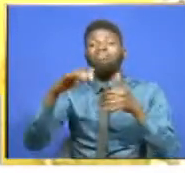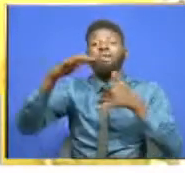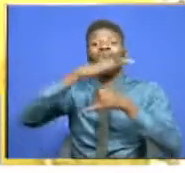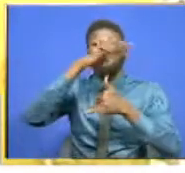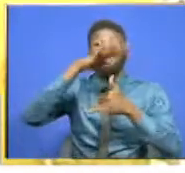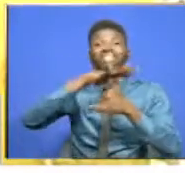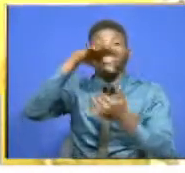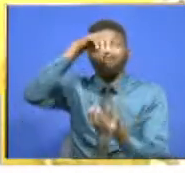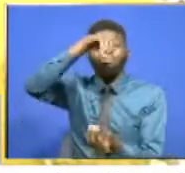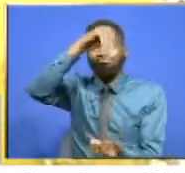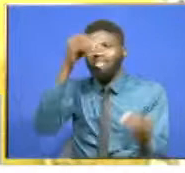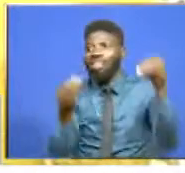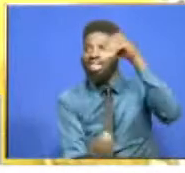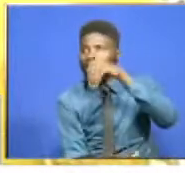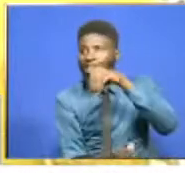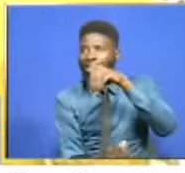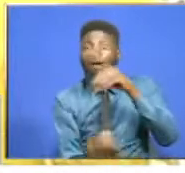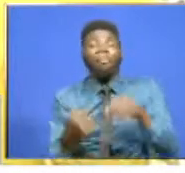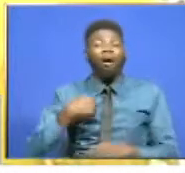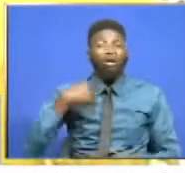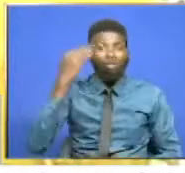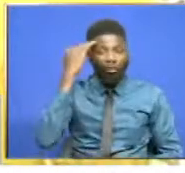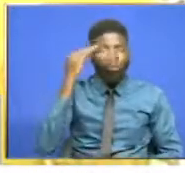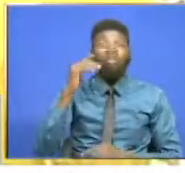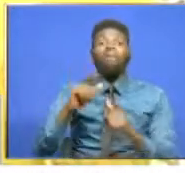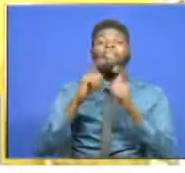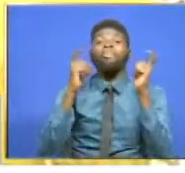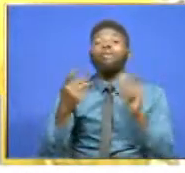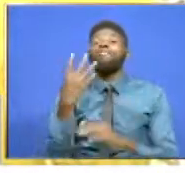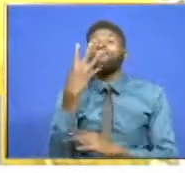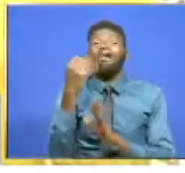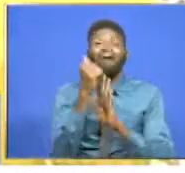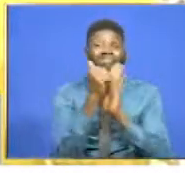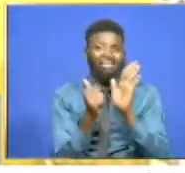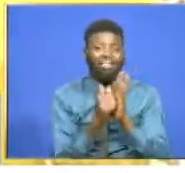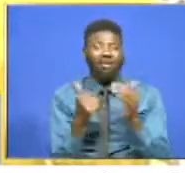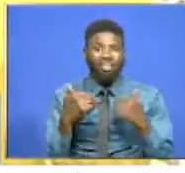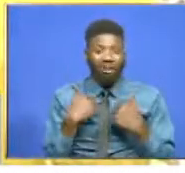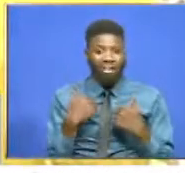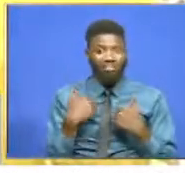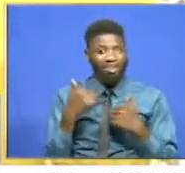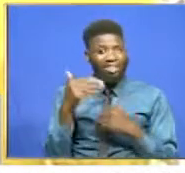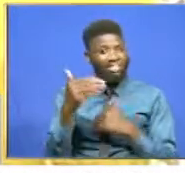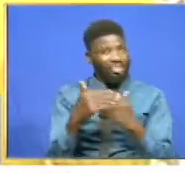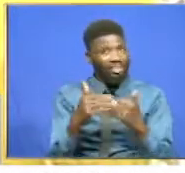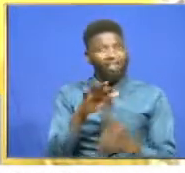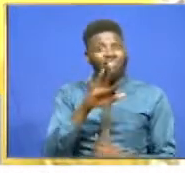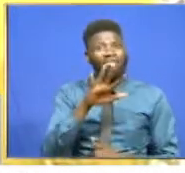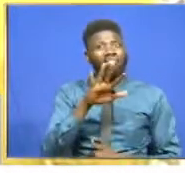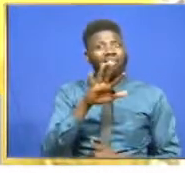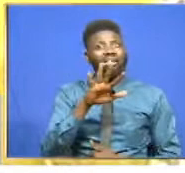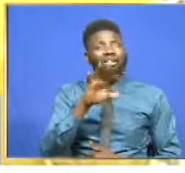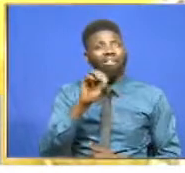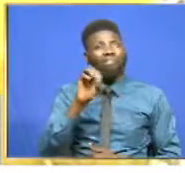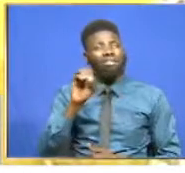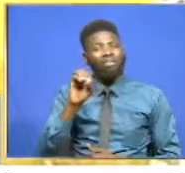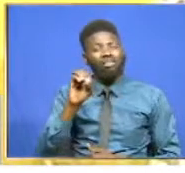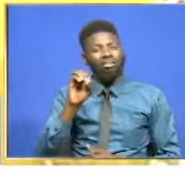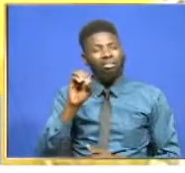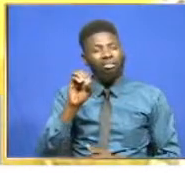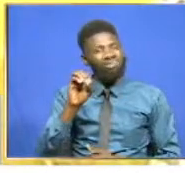committee and I know Big Four is apportioned resources. It's given money to the tune around 500 something, I mean close to